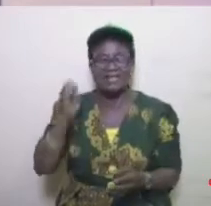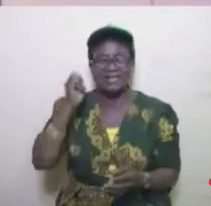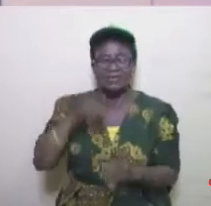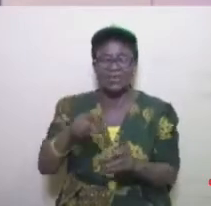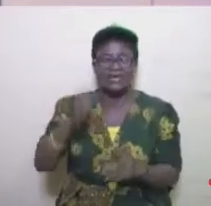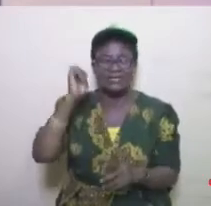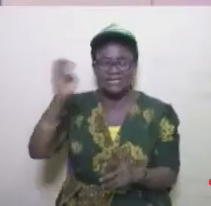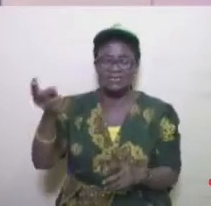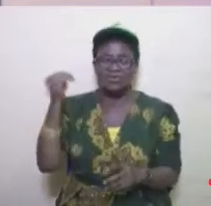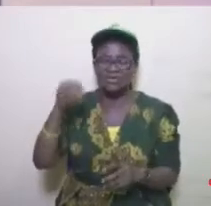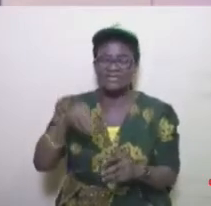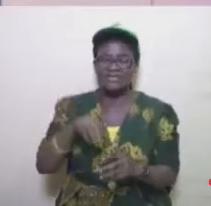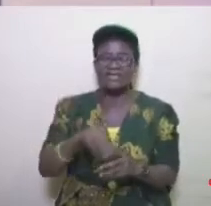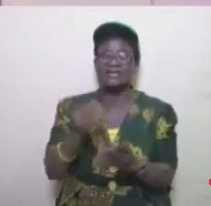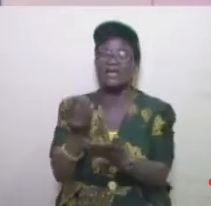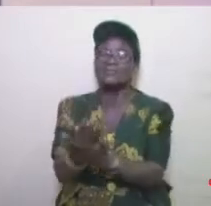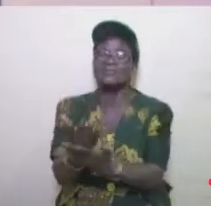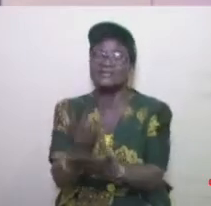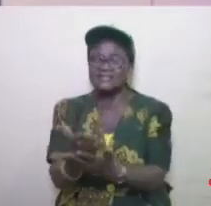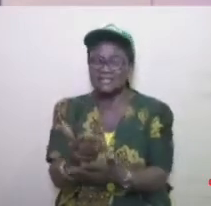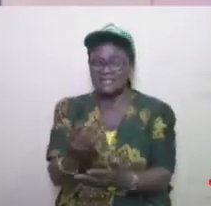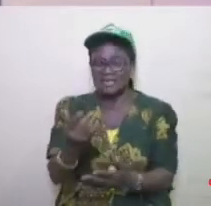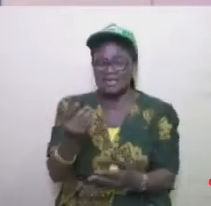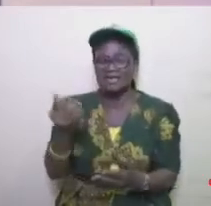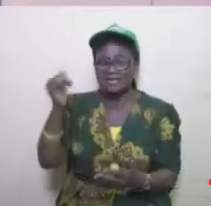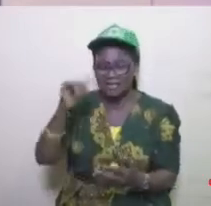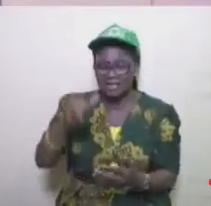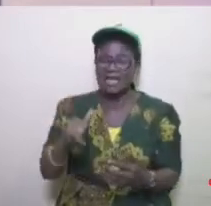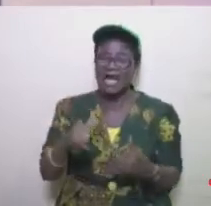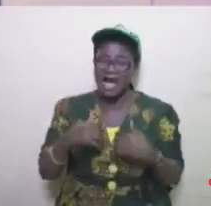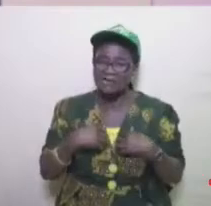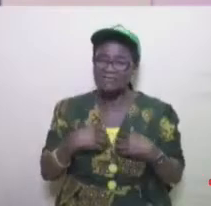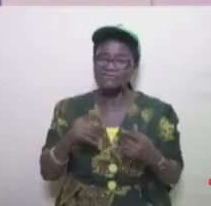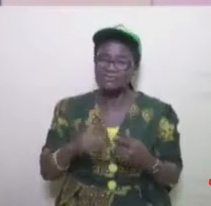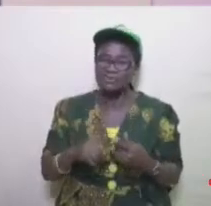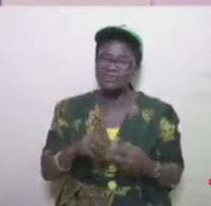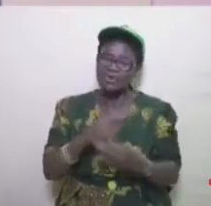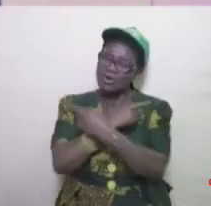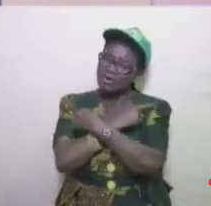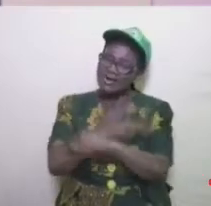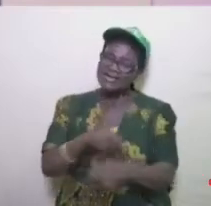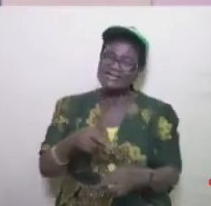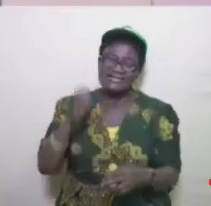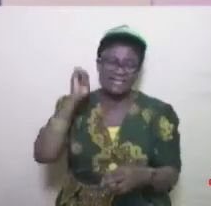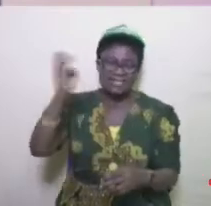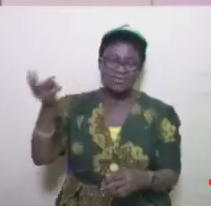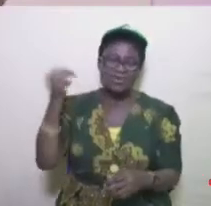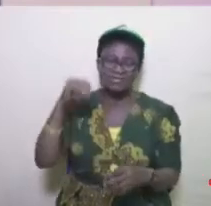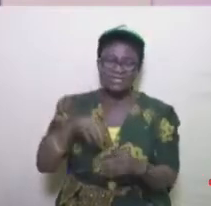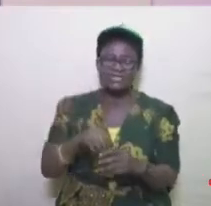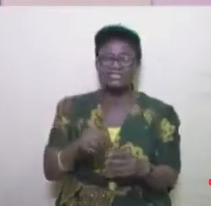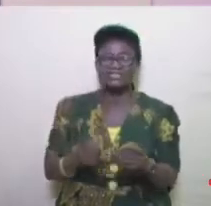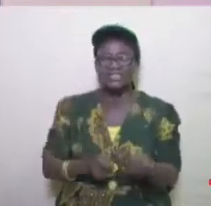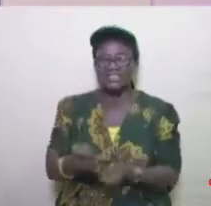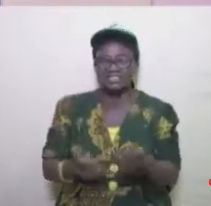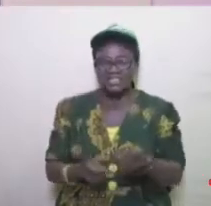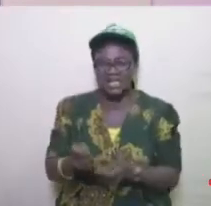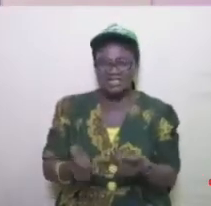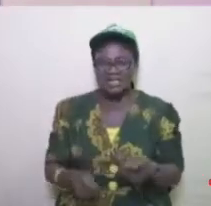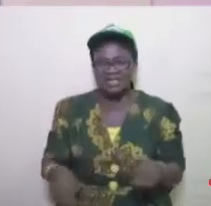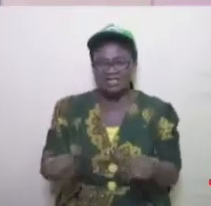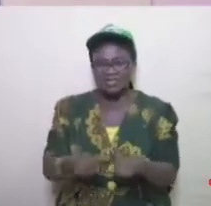prison, the warder, they have to rest, he was in charge. So it's just all